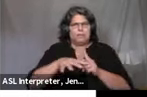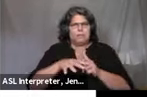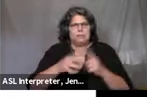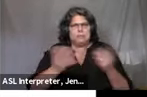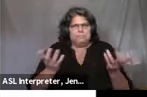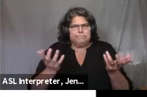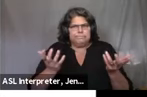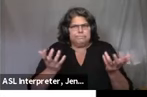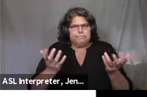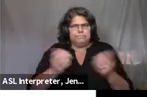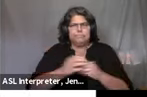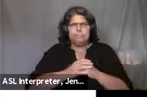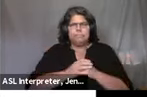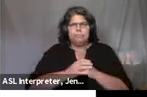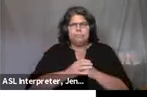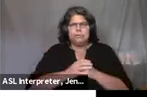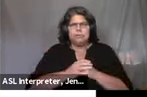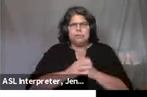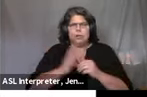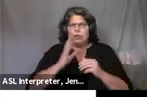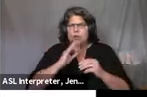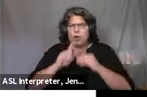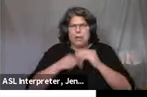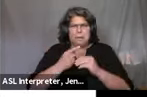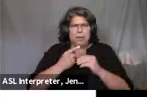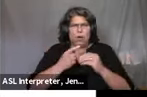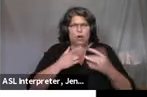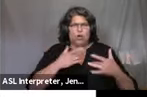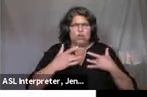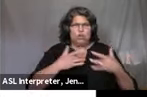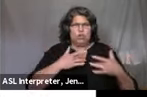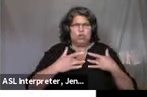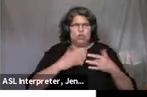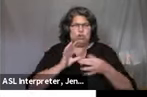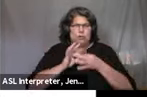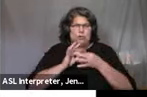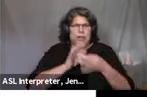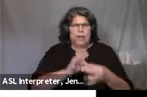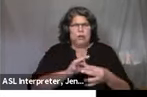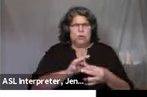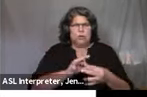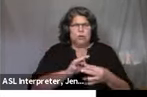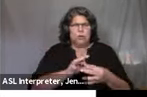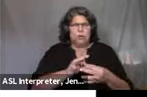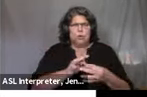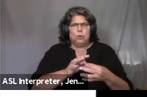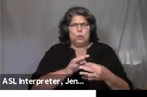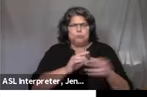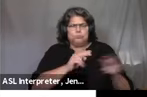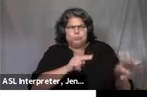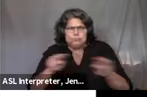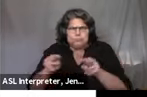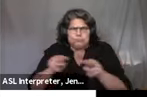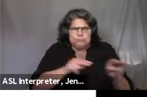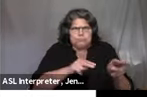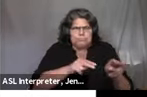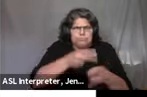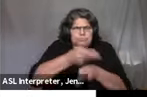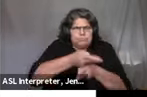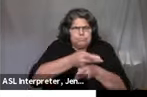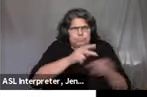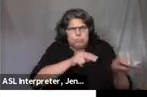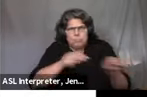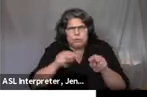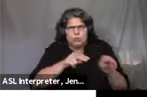any sort of concerns related to, you know, patrolling of the facility are kind